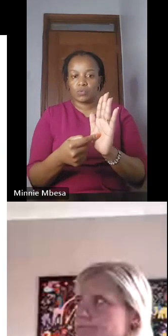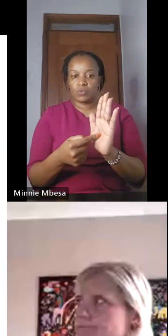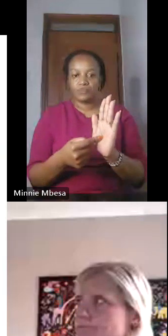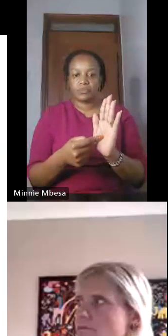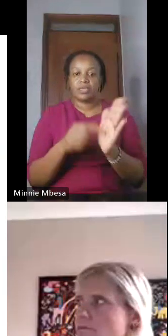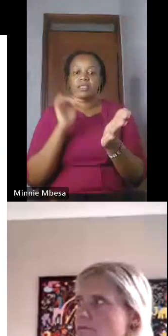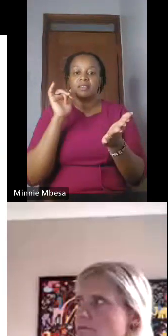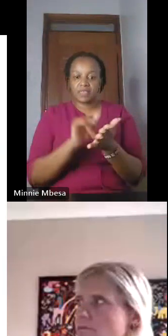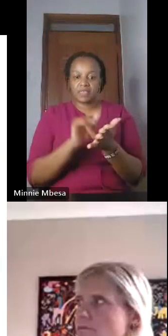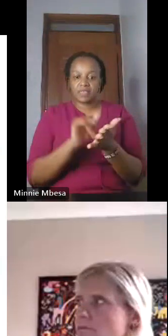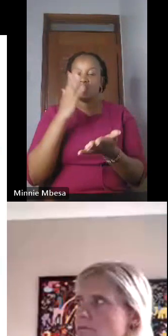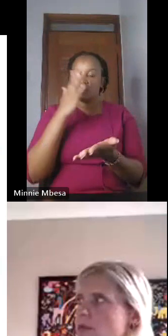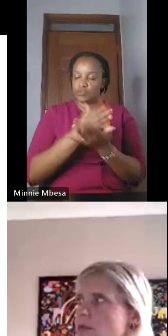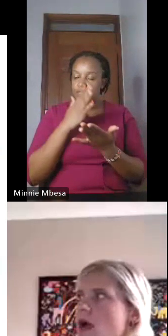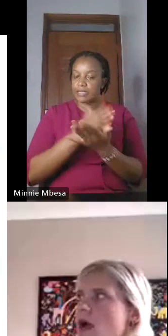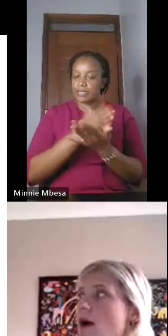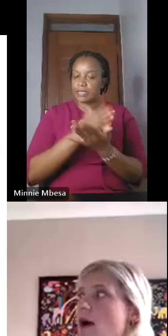employed or something?